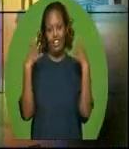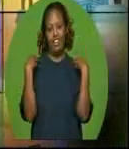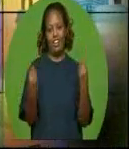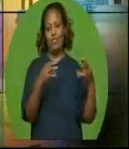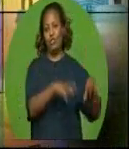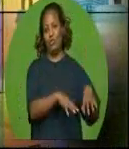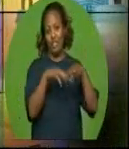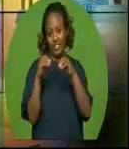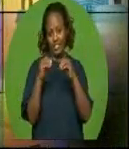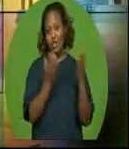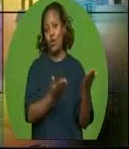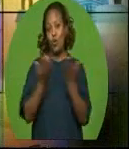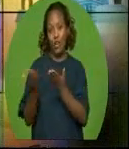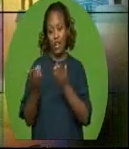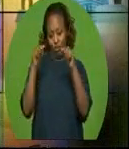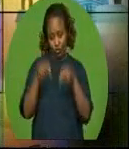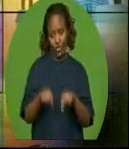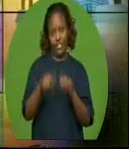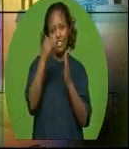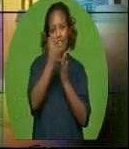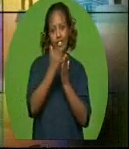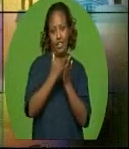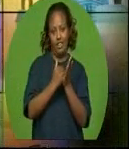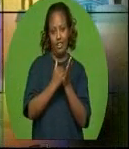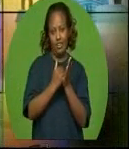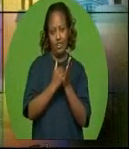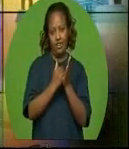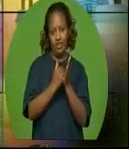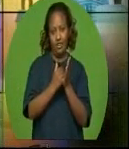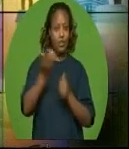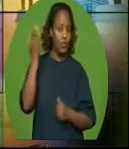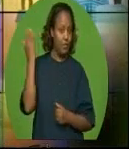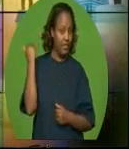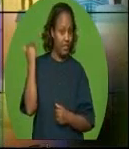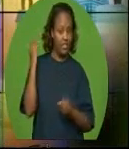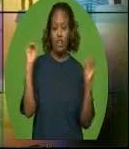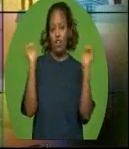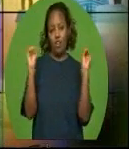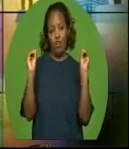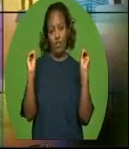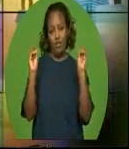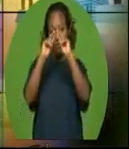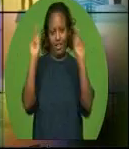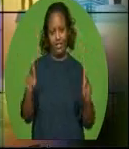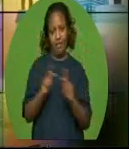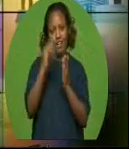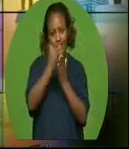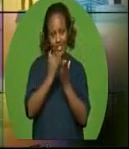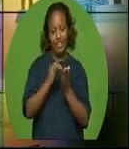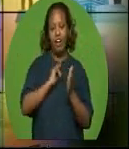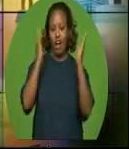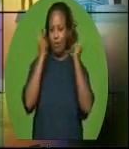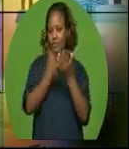Hello teacher, hello students. Welcome to today's lesson. In your previous non-plasma